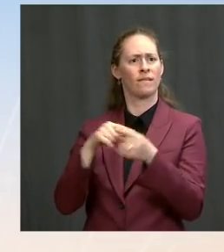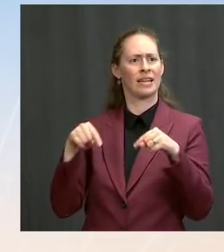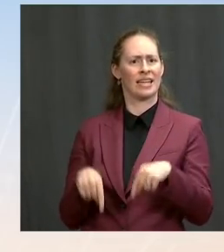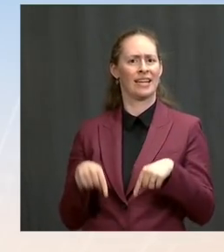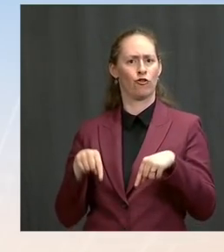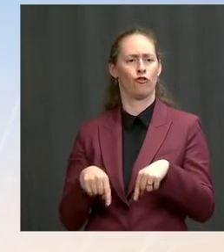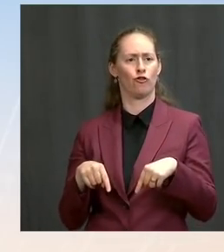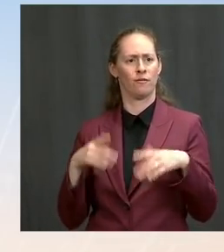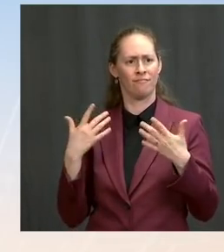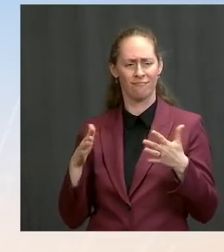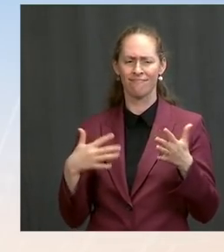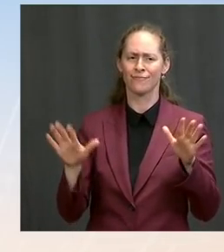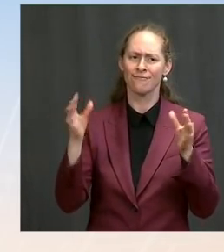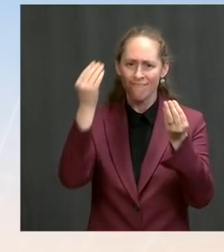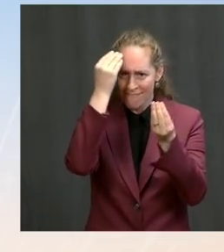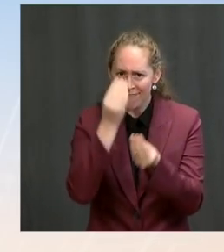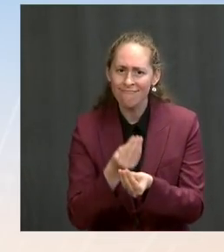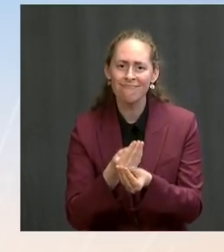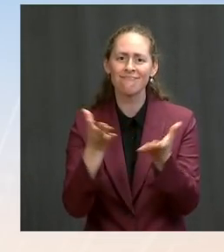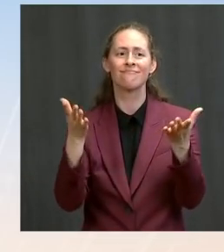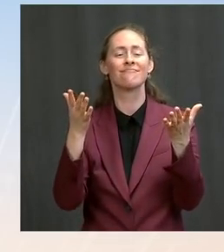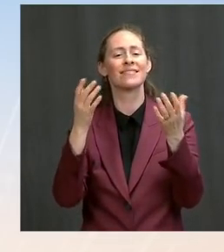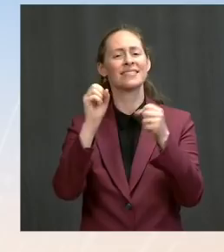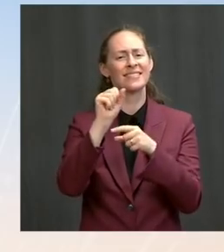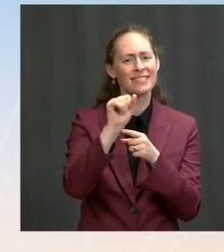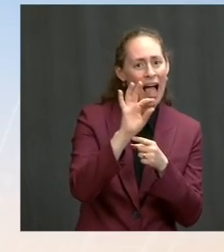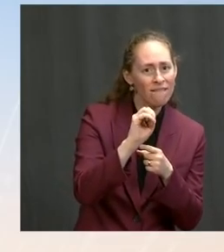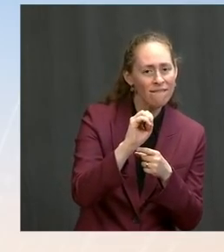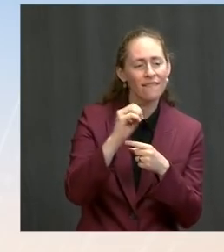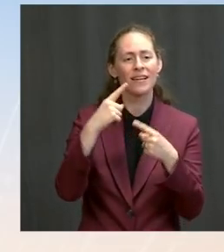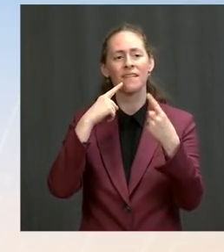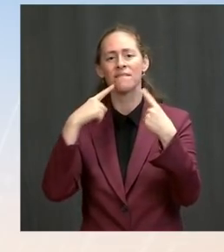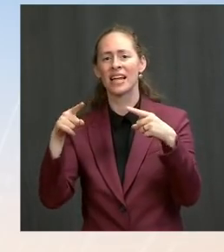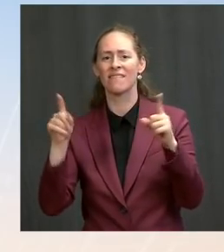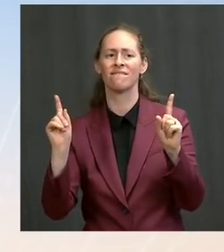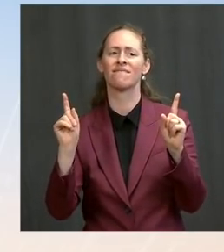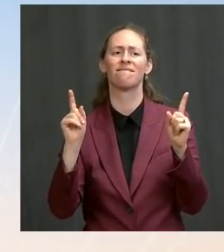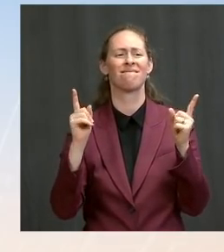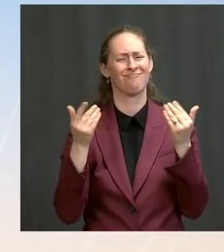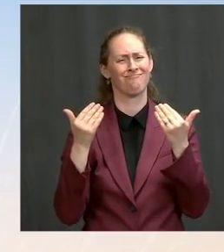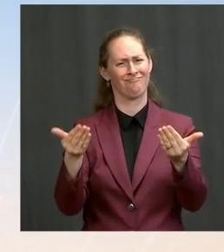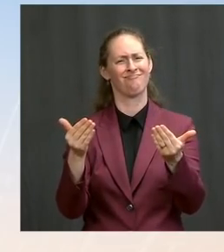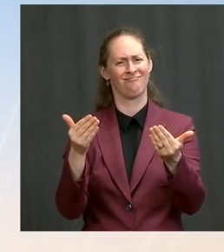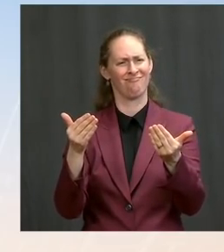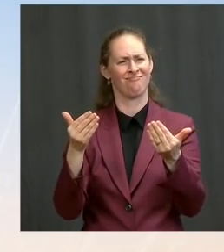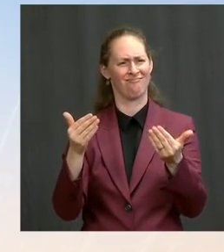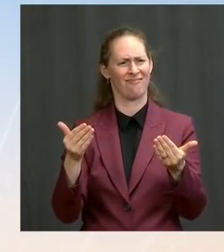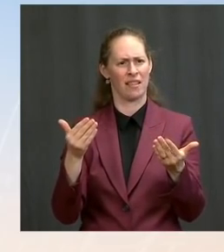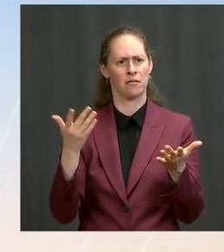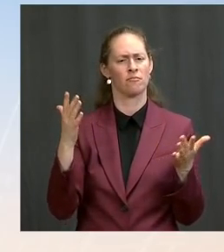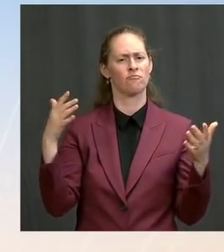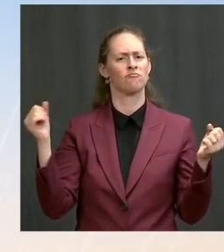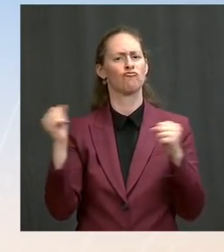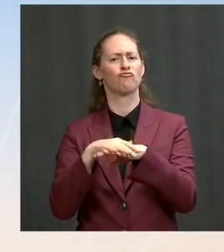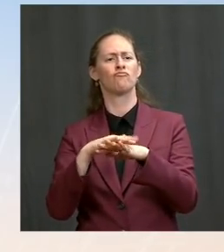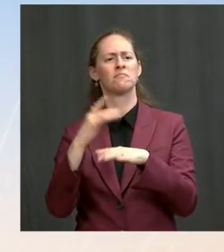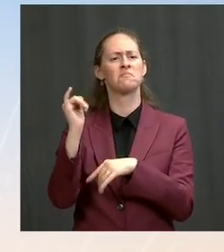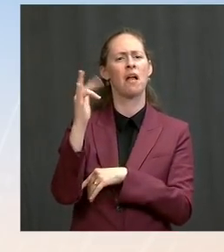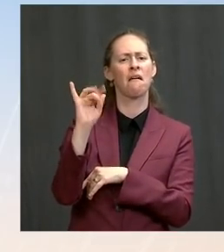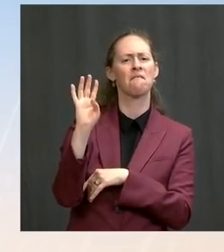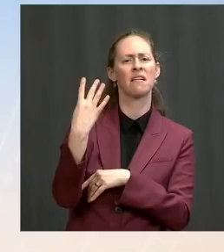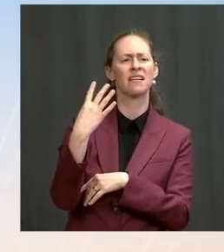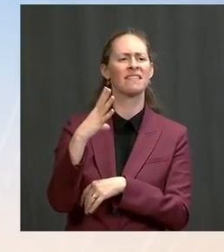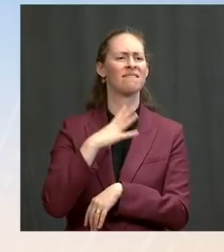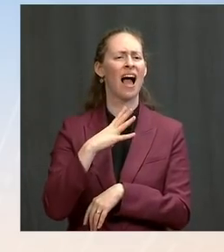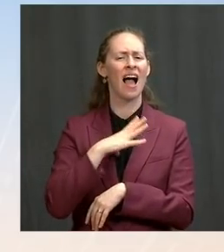out there conveying that they're safe and effective. We certainly feel comfortable and confident in moving forward with our event here at the White House and in individuals having barbecues